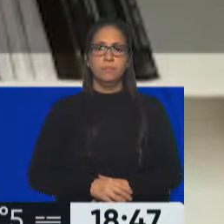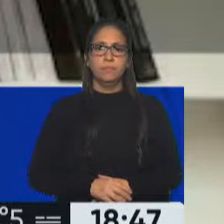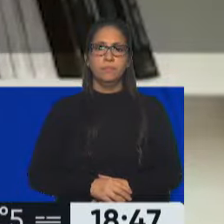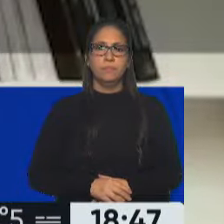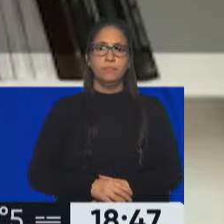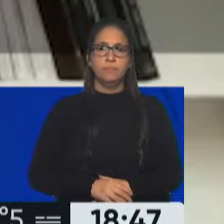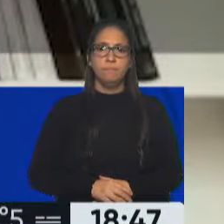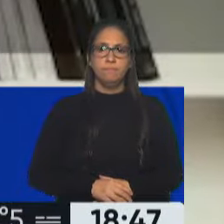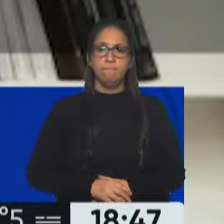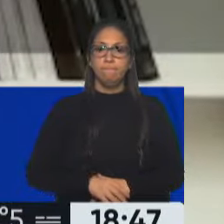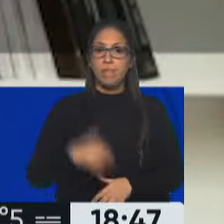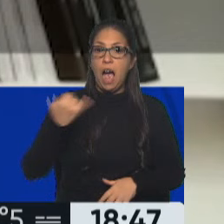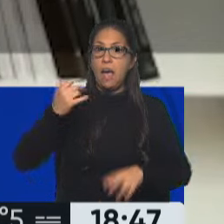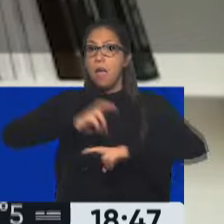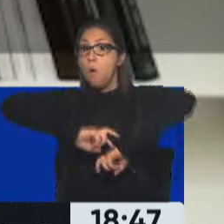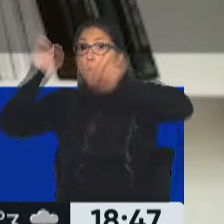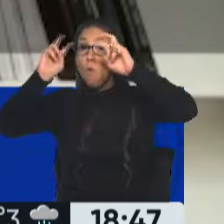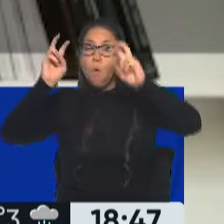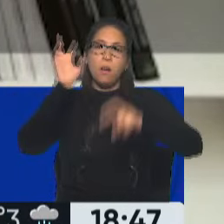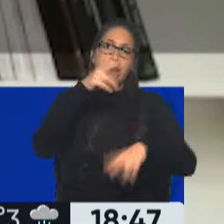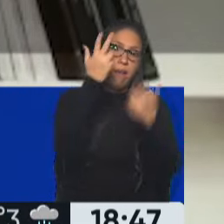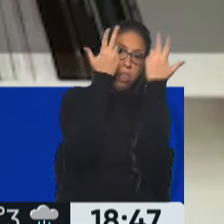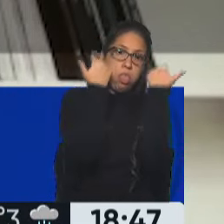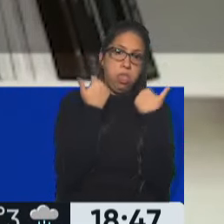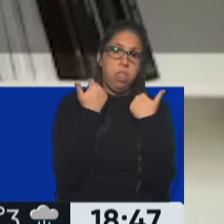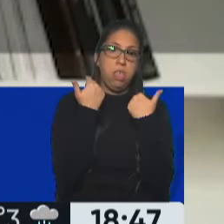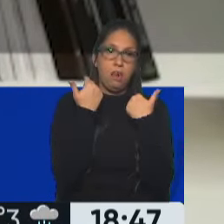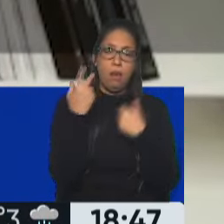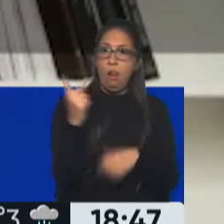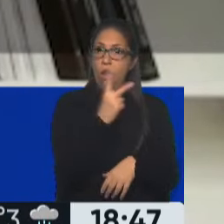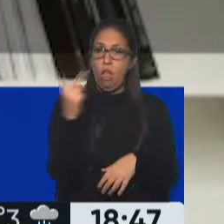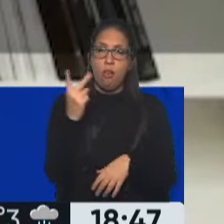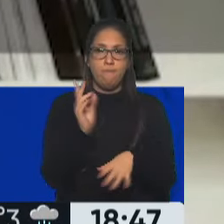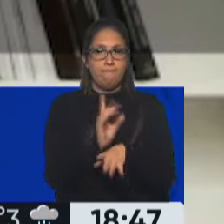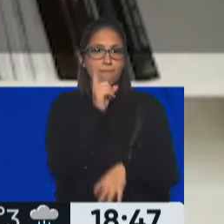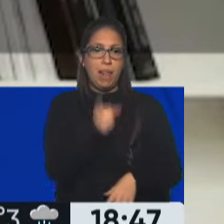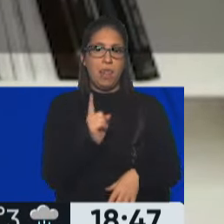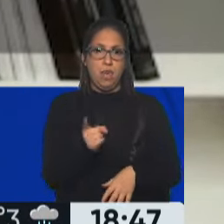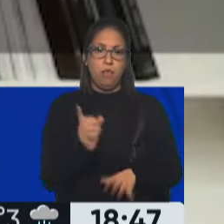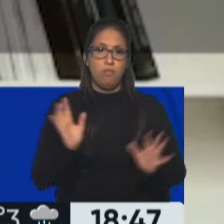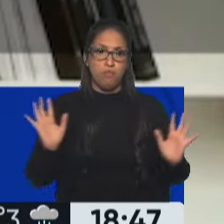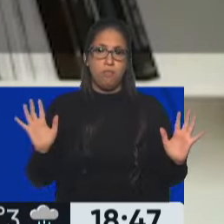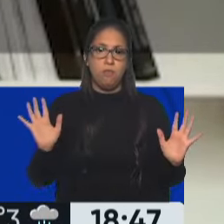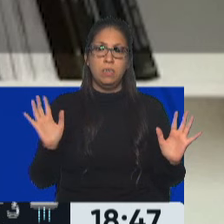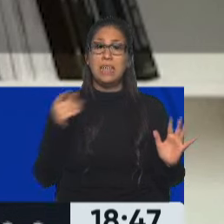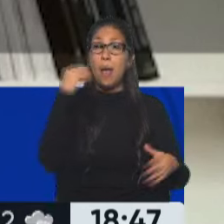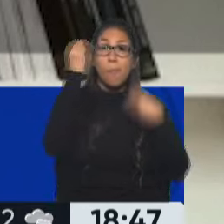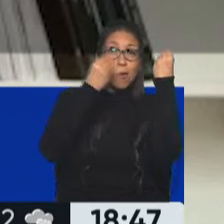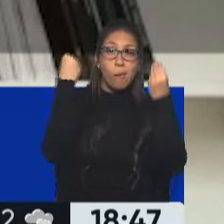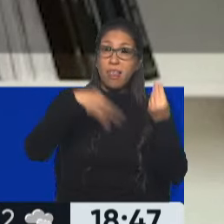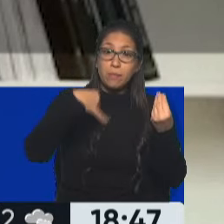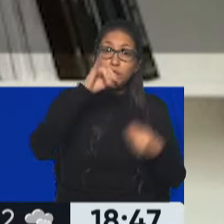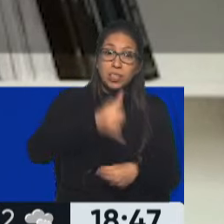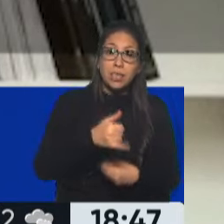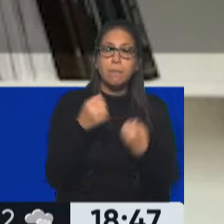Both alarmism and complacency are equally dangerous. Why should we be concerned? I think we should be